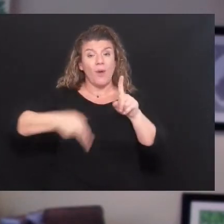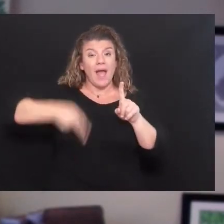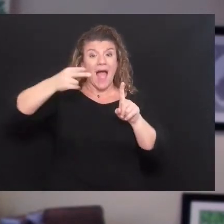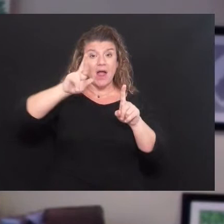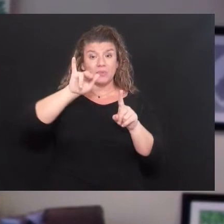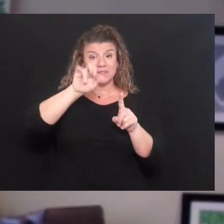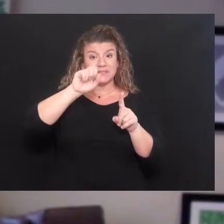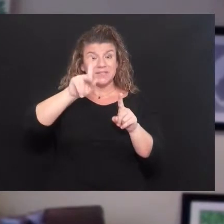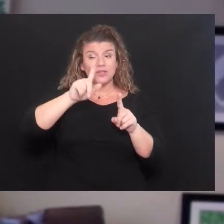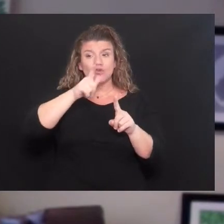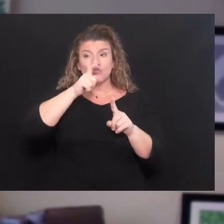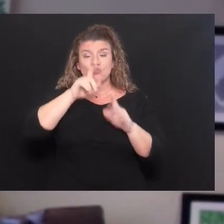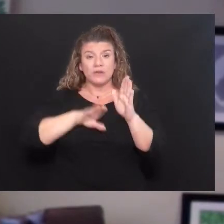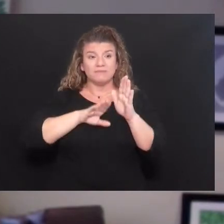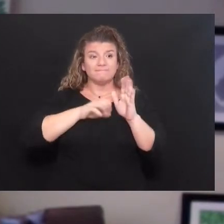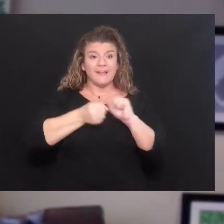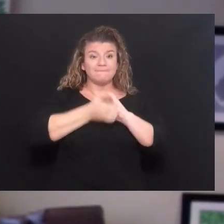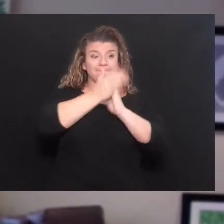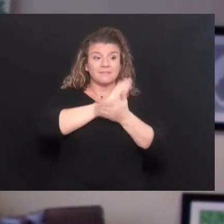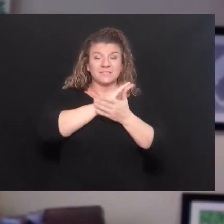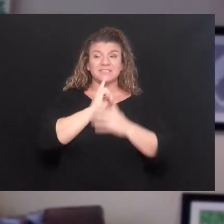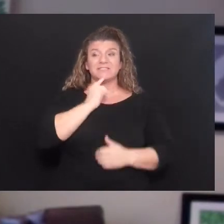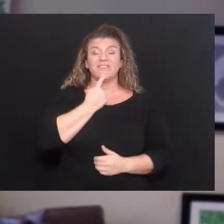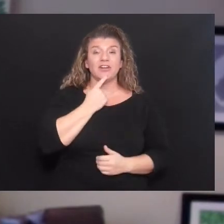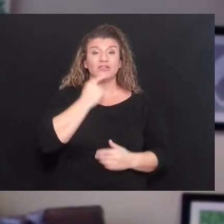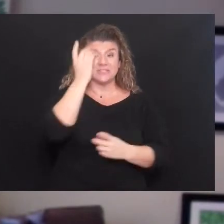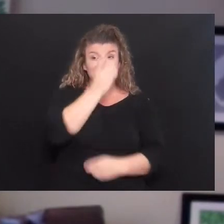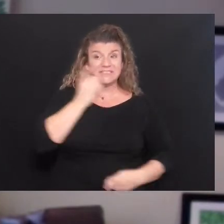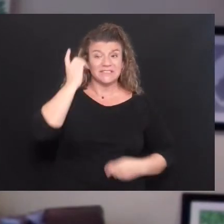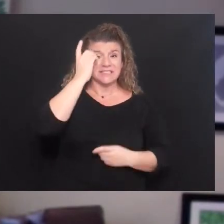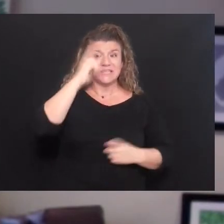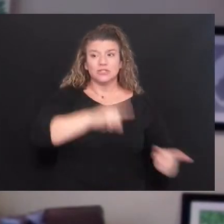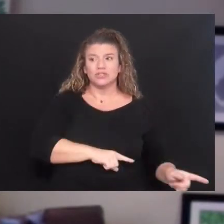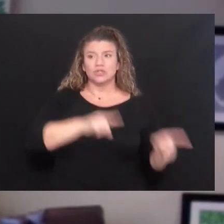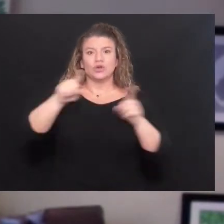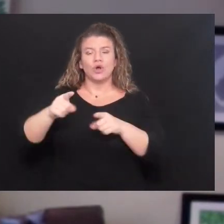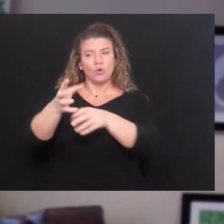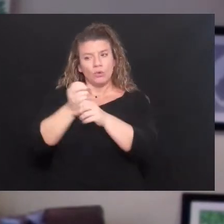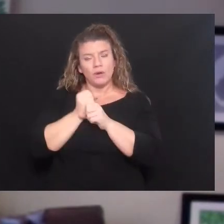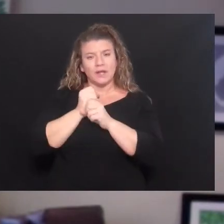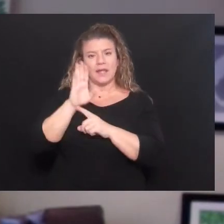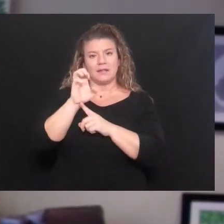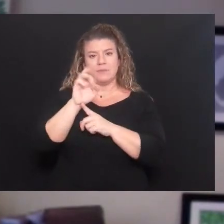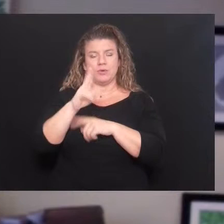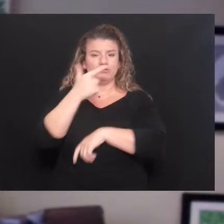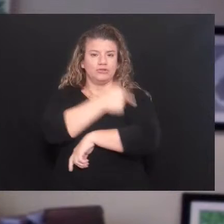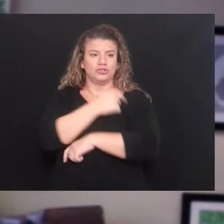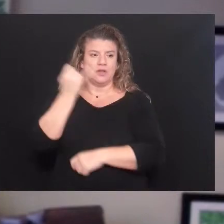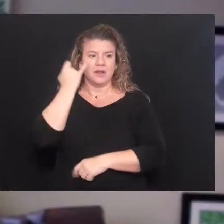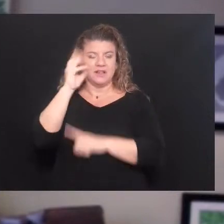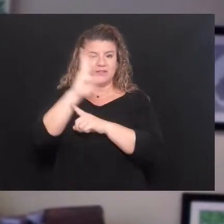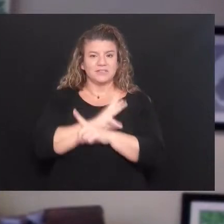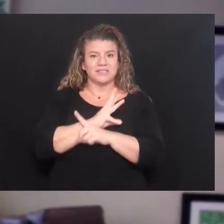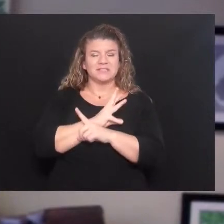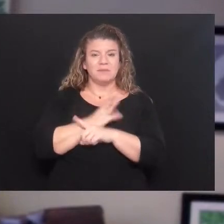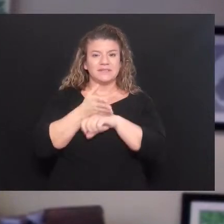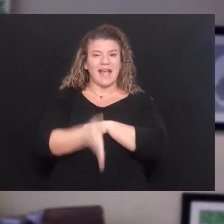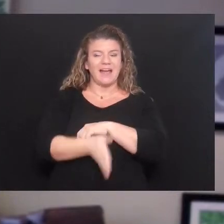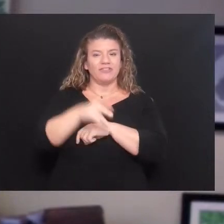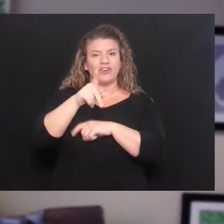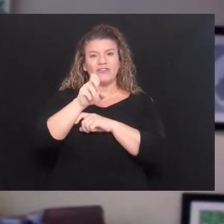risk of developing severe disease. Do go get your booster shot if you're 6 months after your final